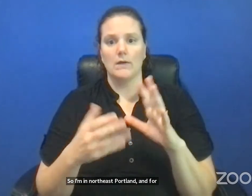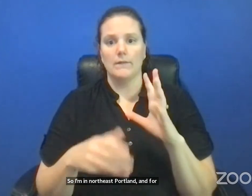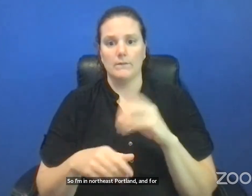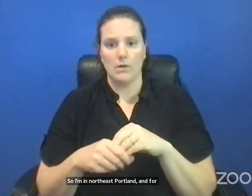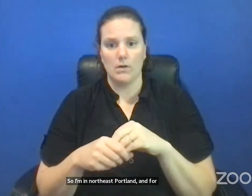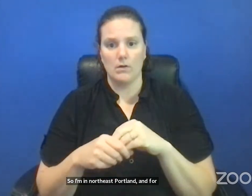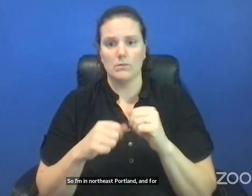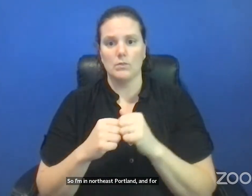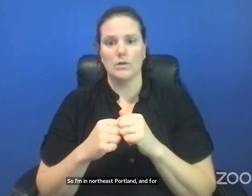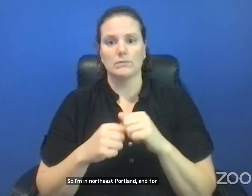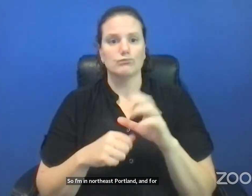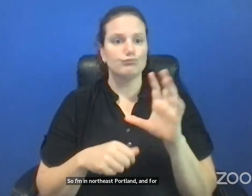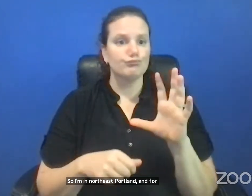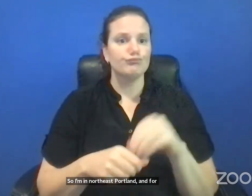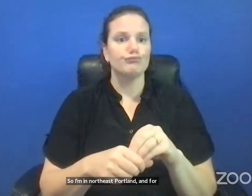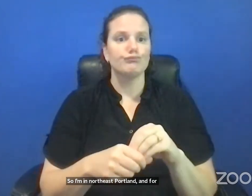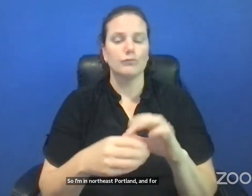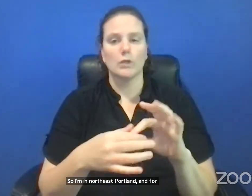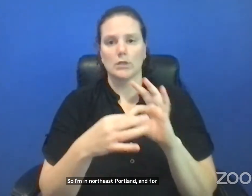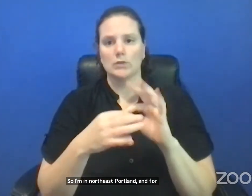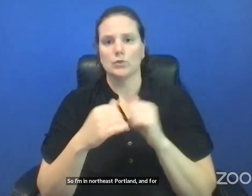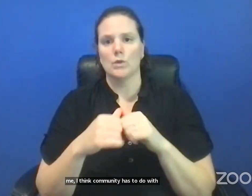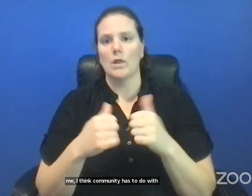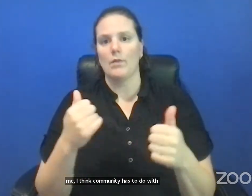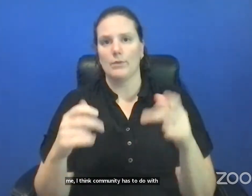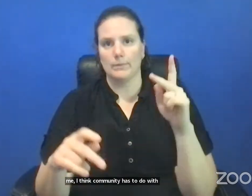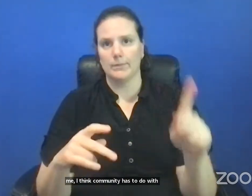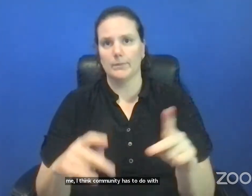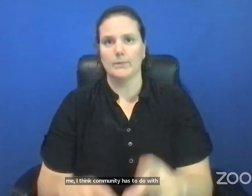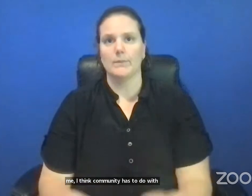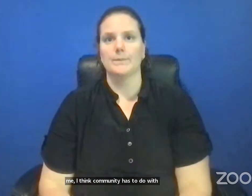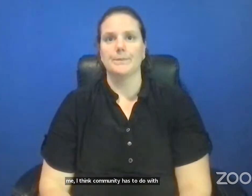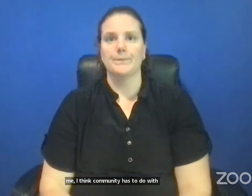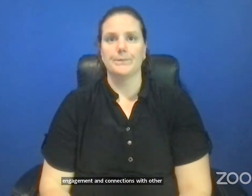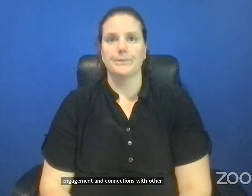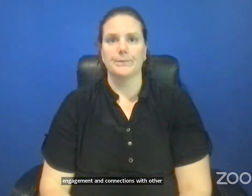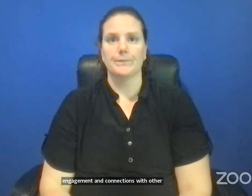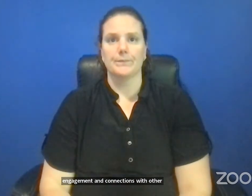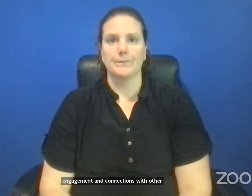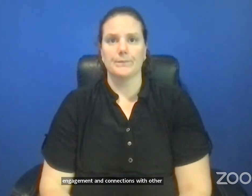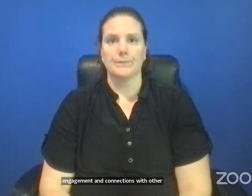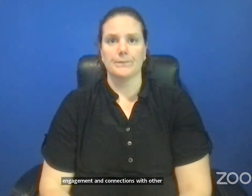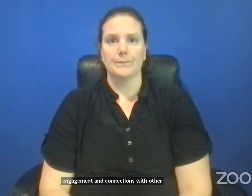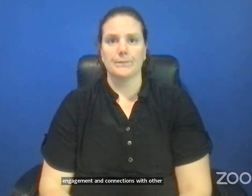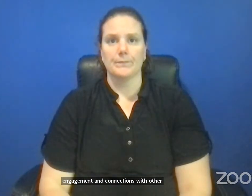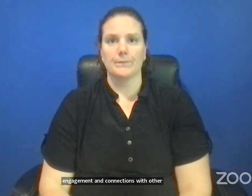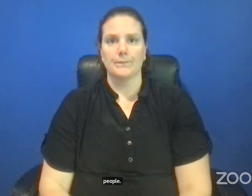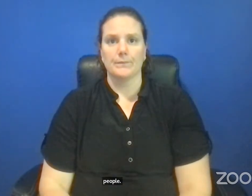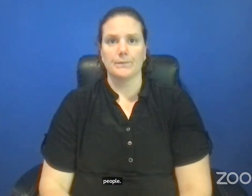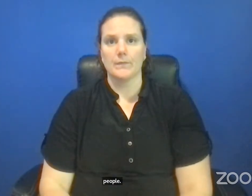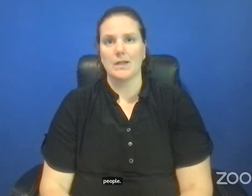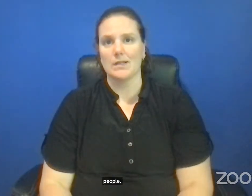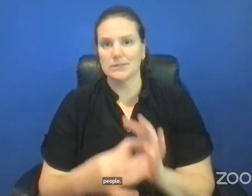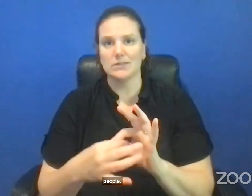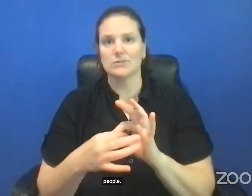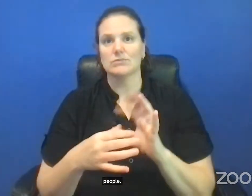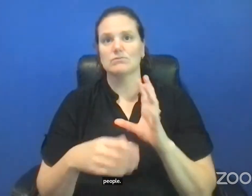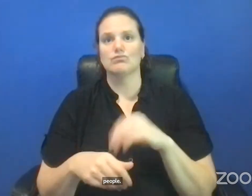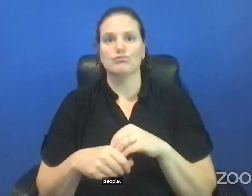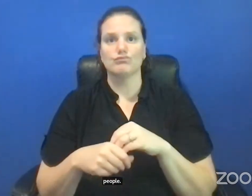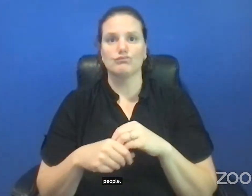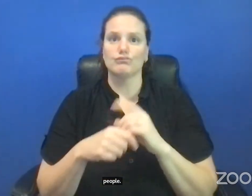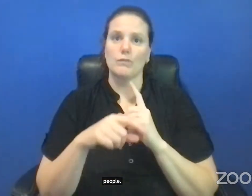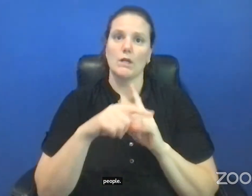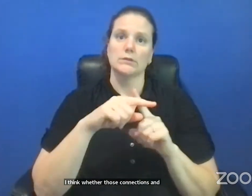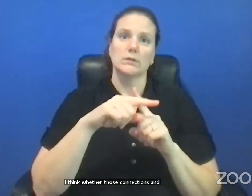with like engagement and connections with other people. I think whether those connections and engagement is